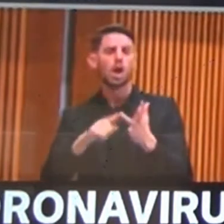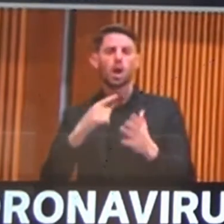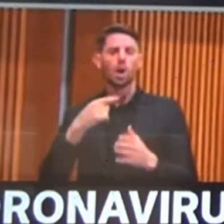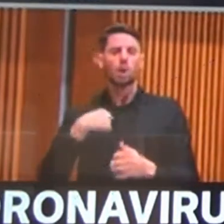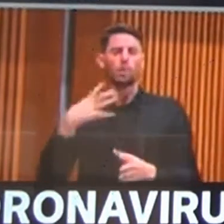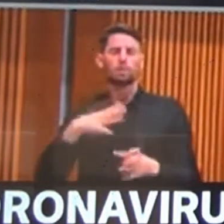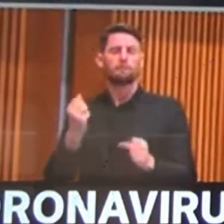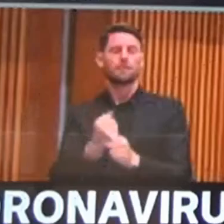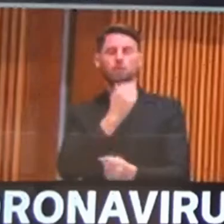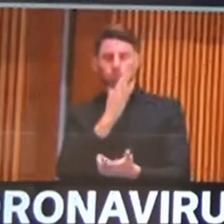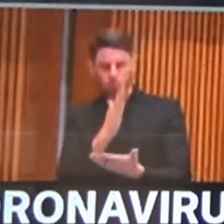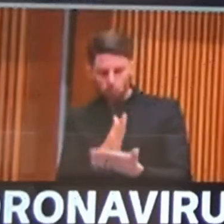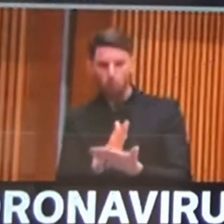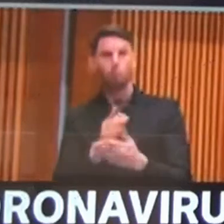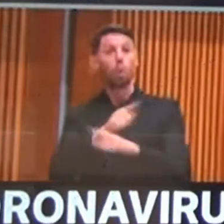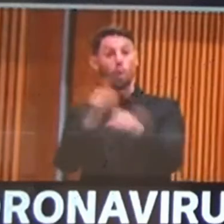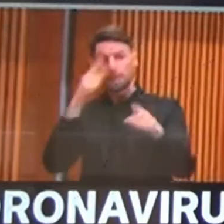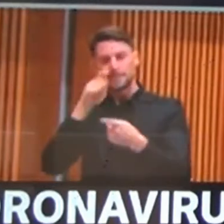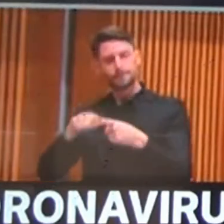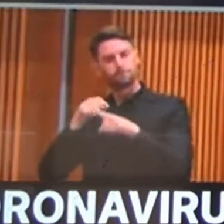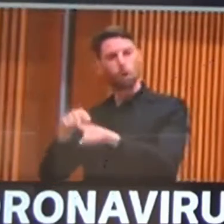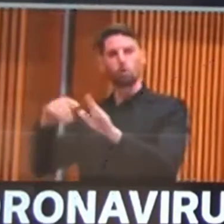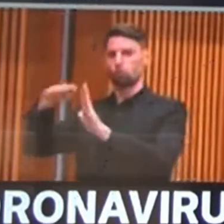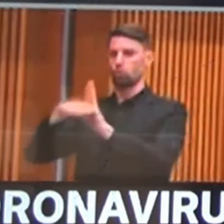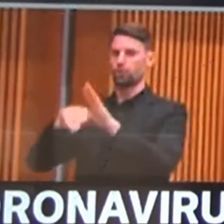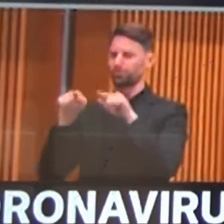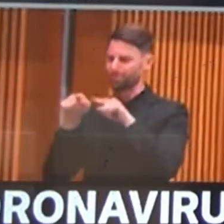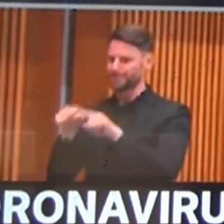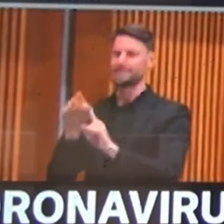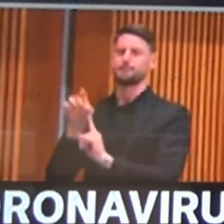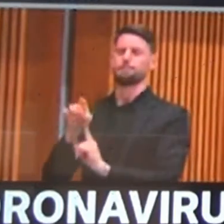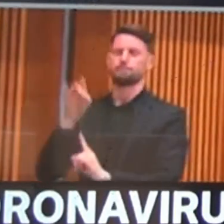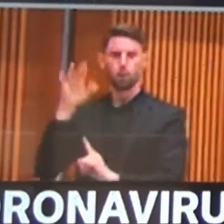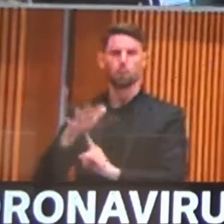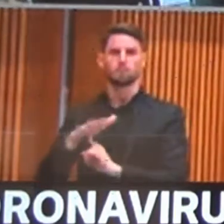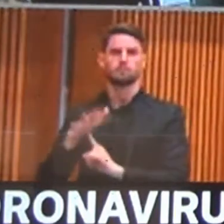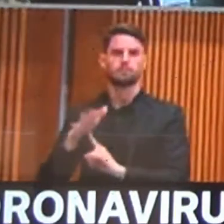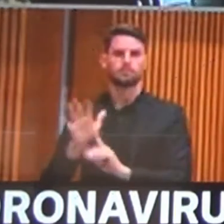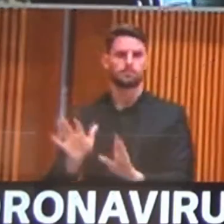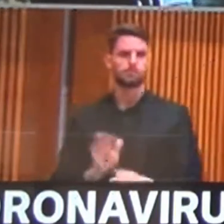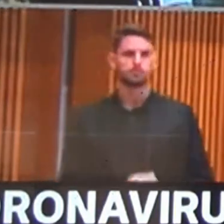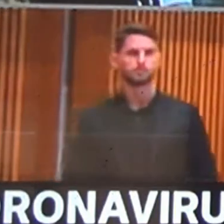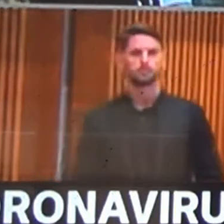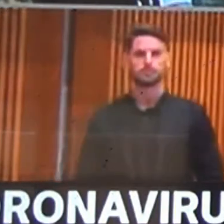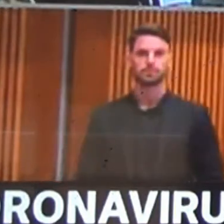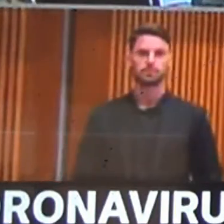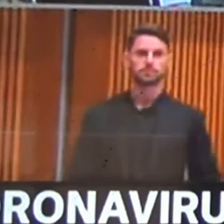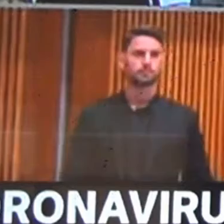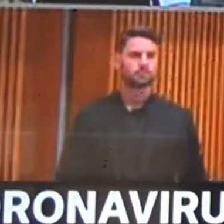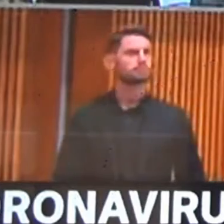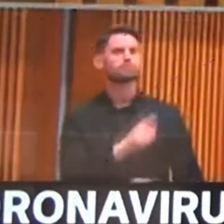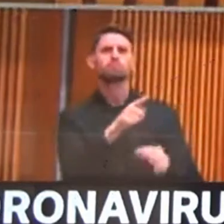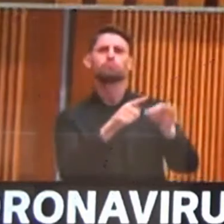the self-isolation and social distancing measures. These things are making a huge difference. There's an open letter from